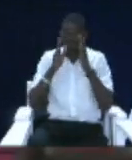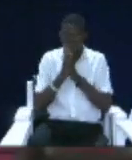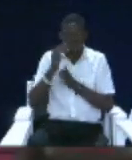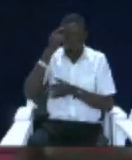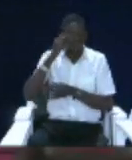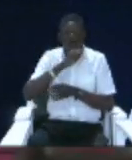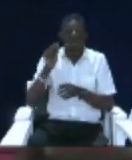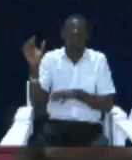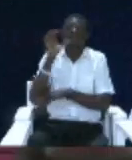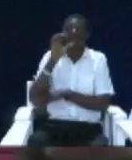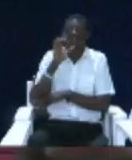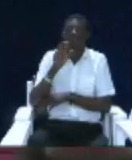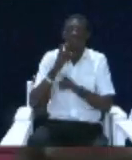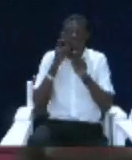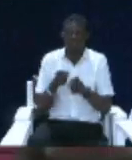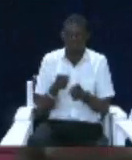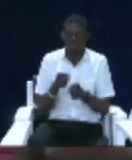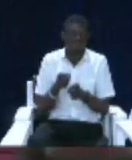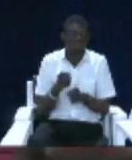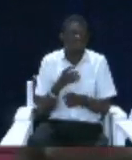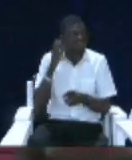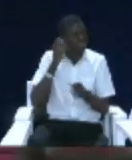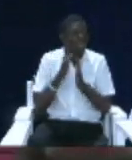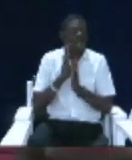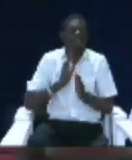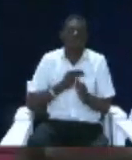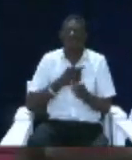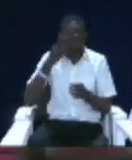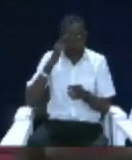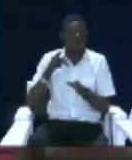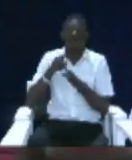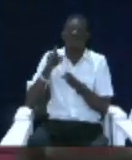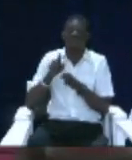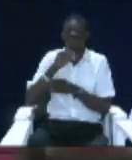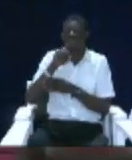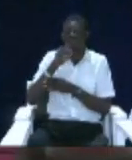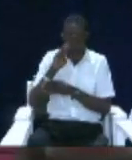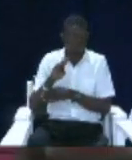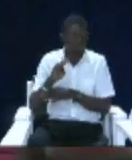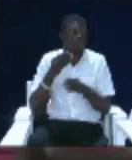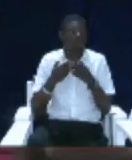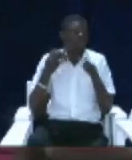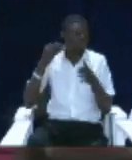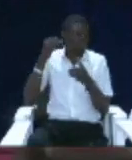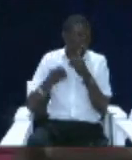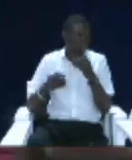for a Christmas gift. He asked for a professional job before the